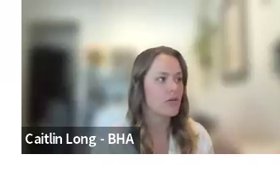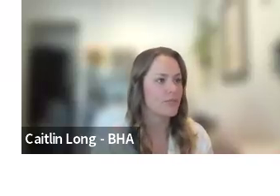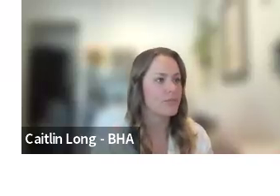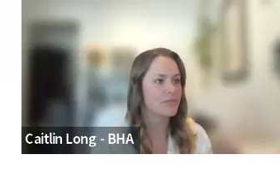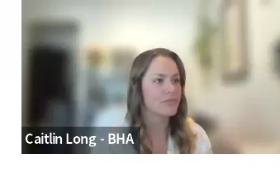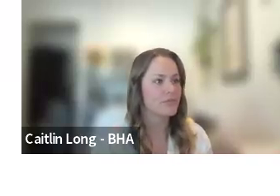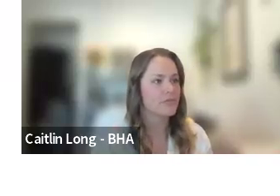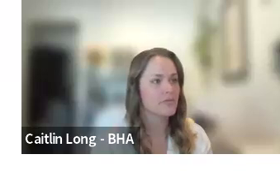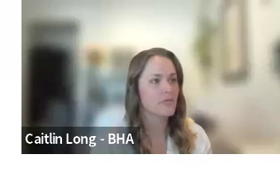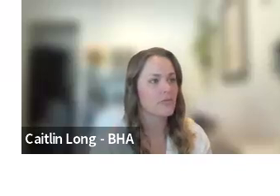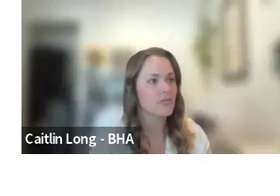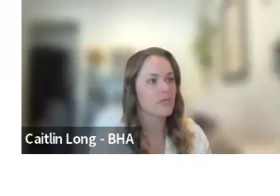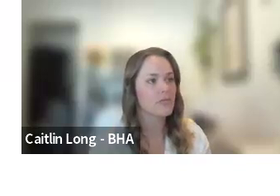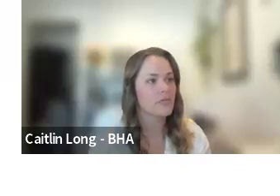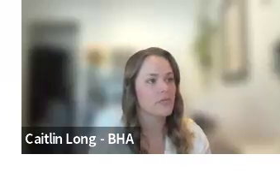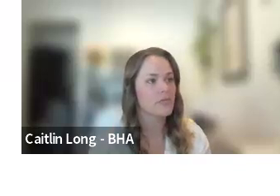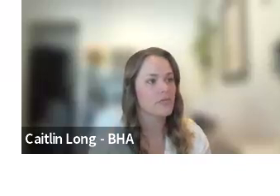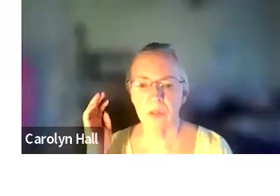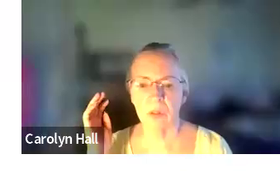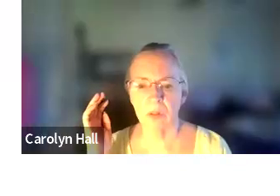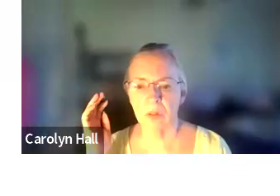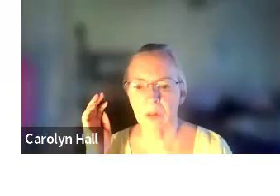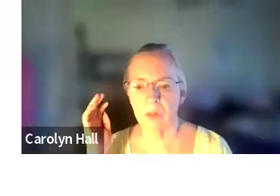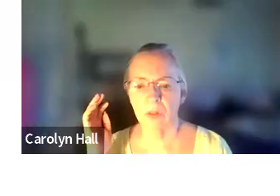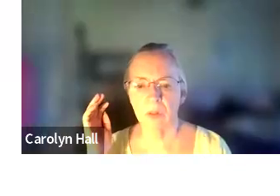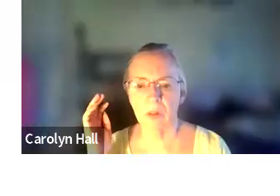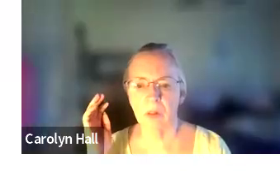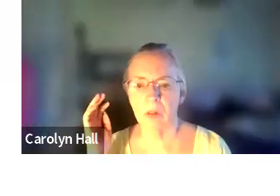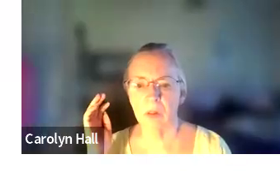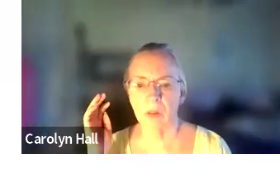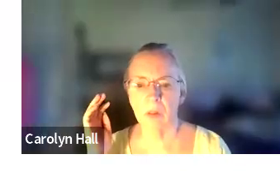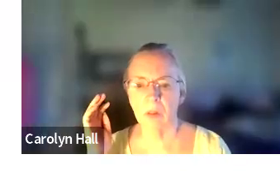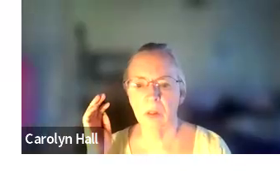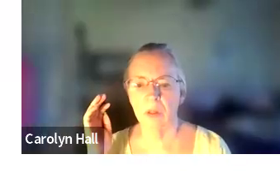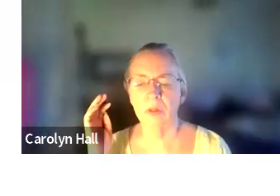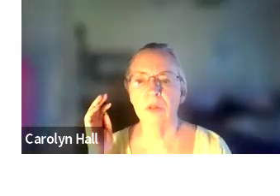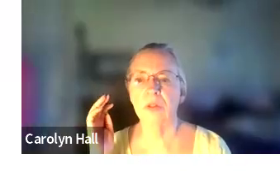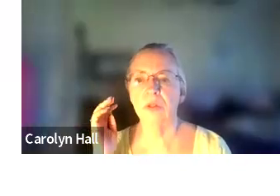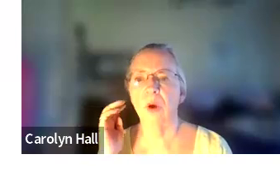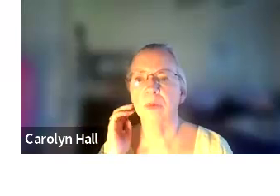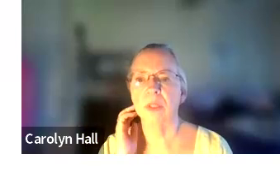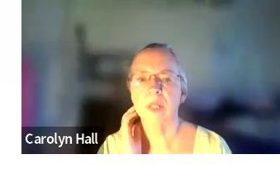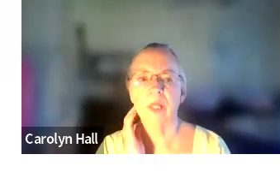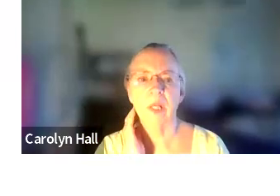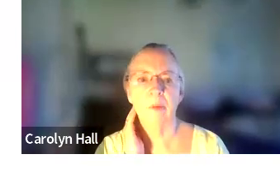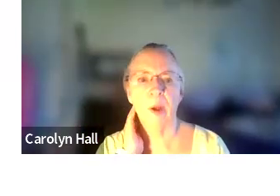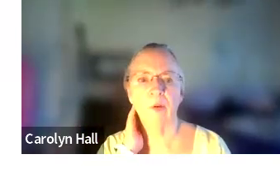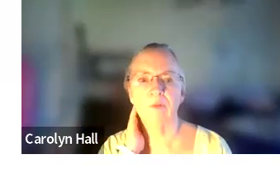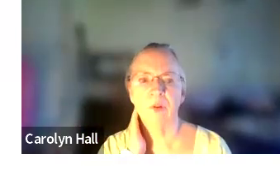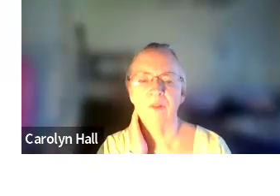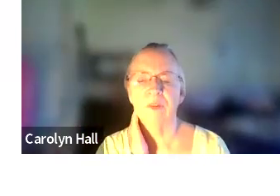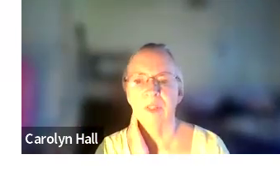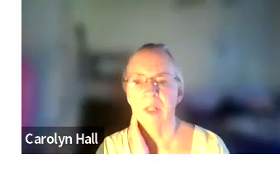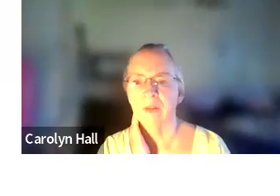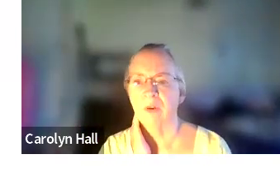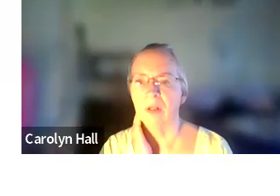we can reach out. So I was thinking